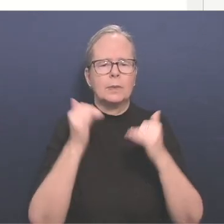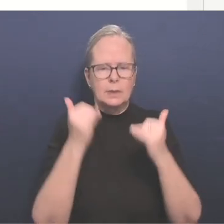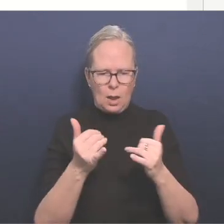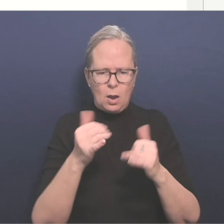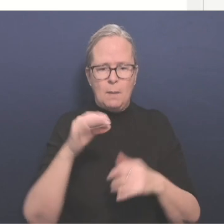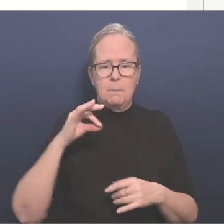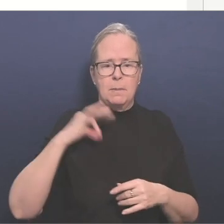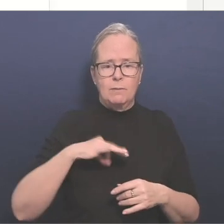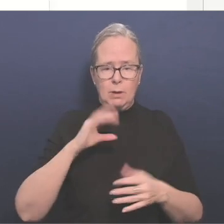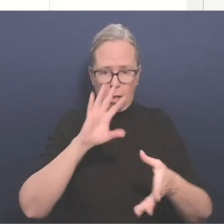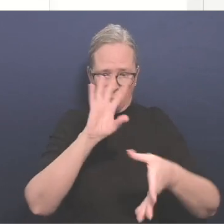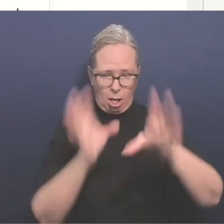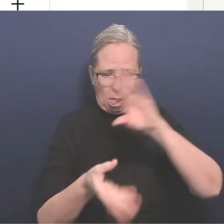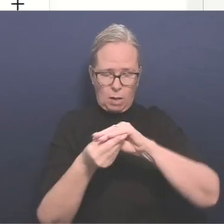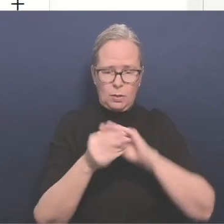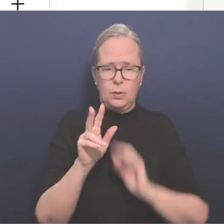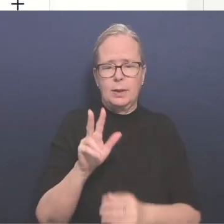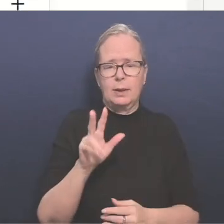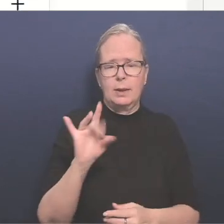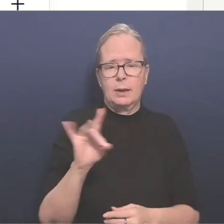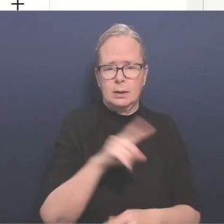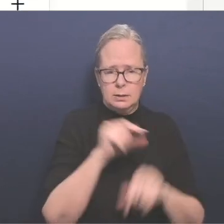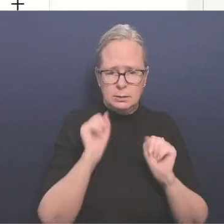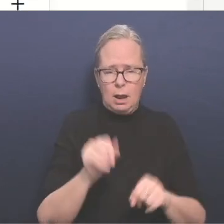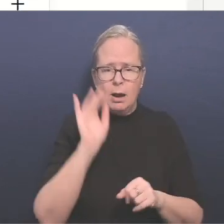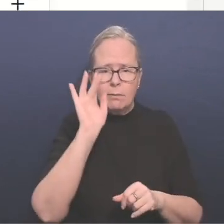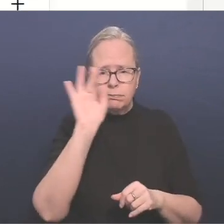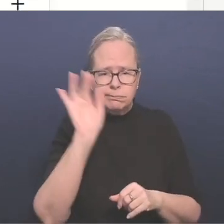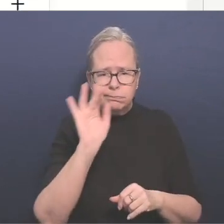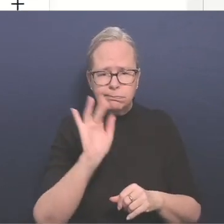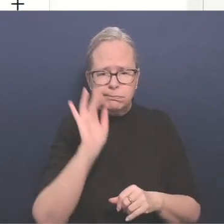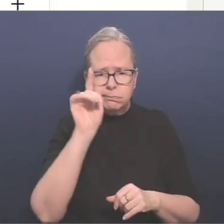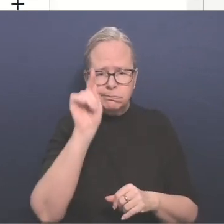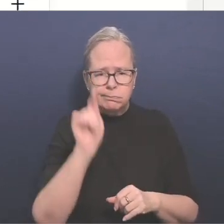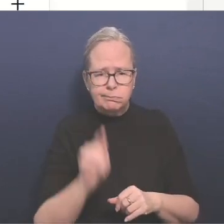for the benefit. Then the